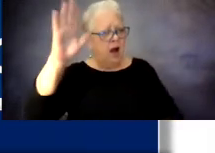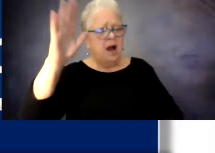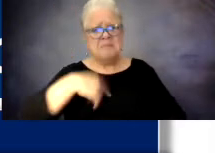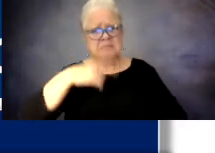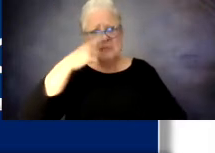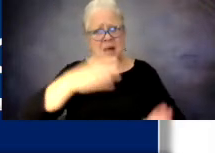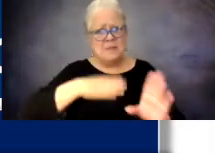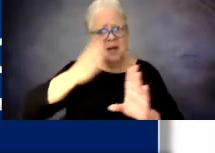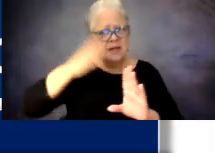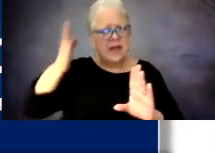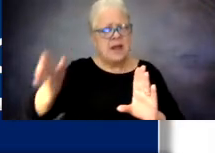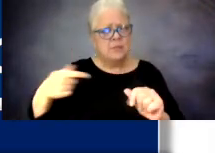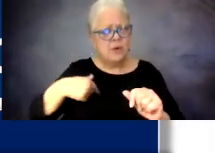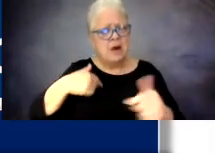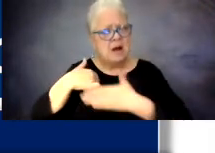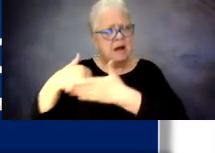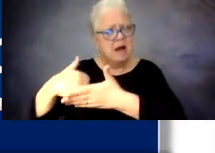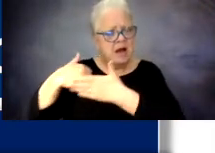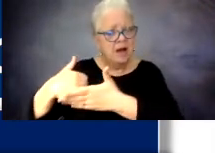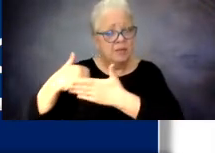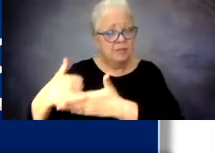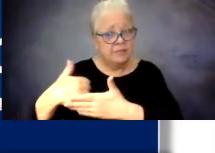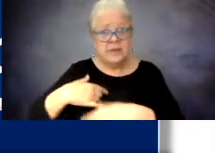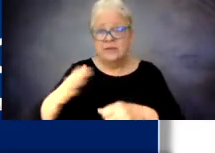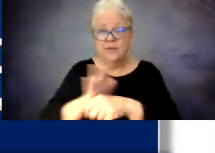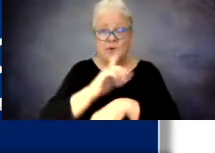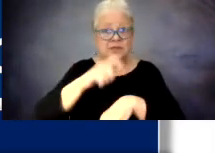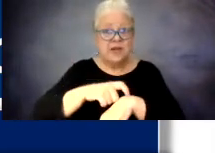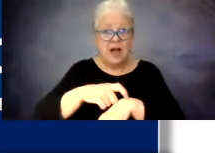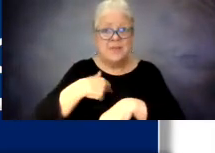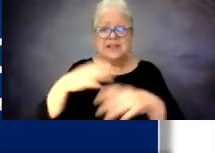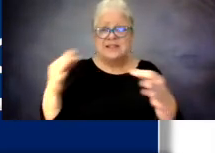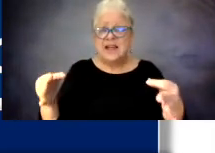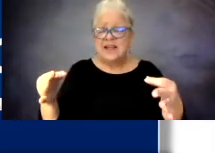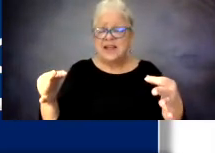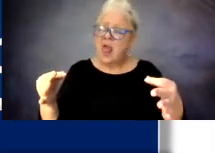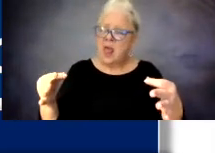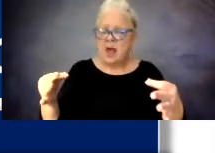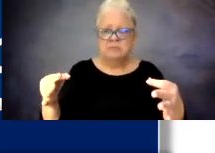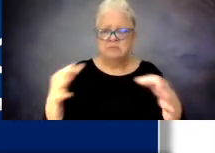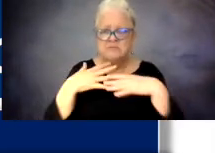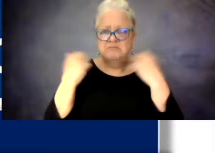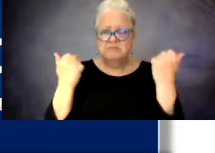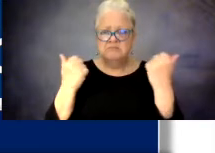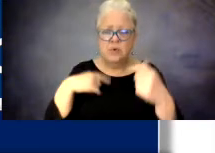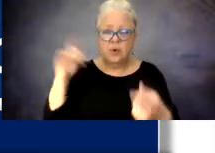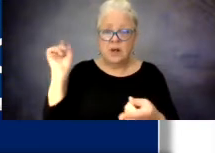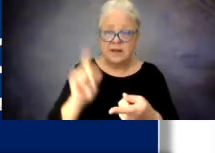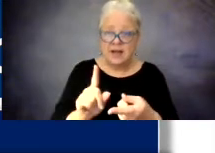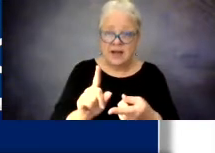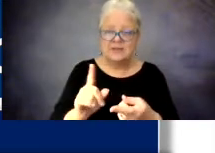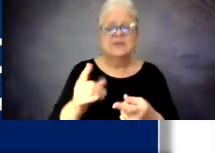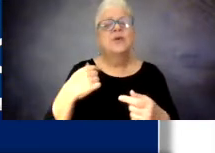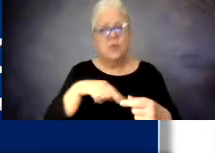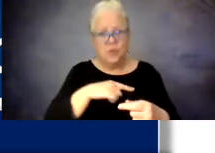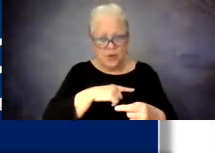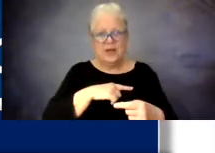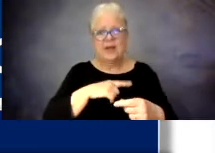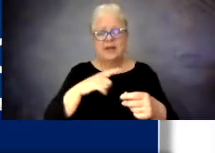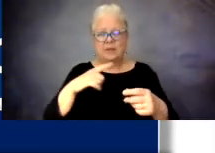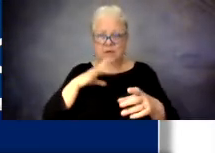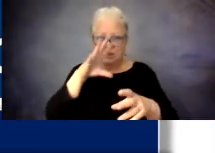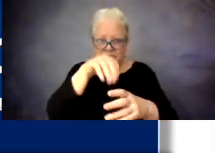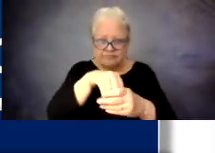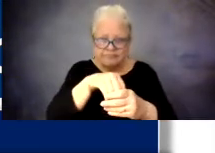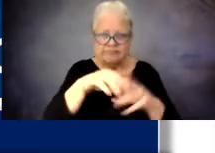full-time caretaker role, and then one day just decide you're not going to do it or you're going to stop doing it as much, we have to look at all of that. You've taken on